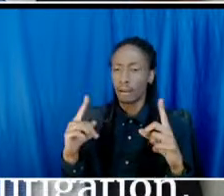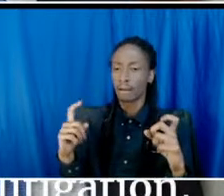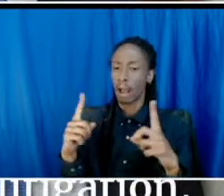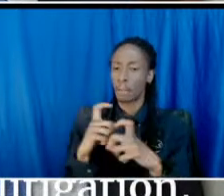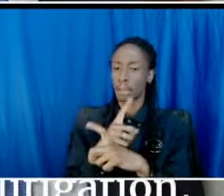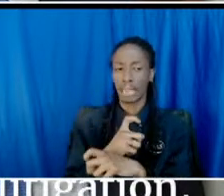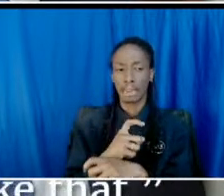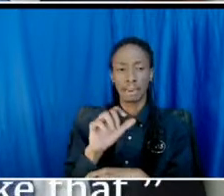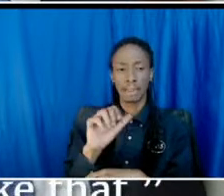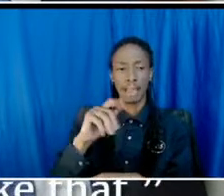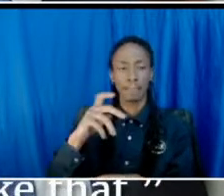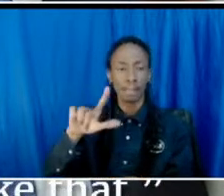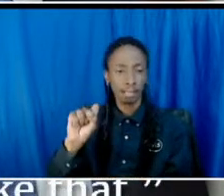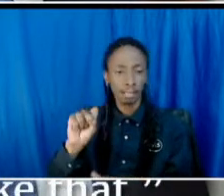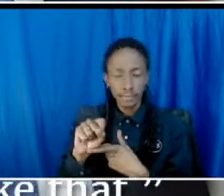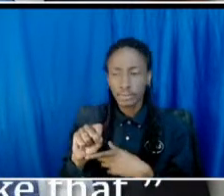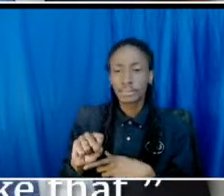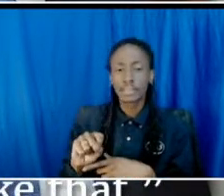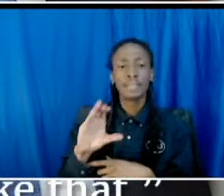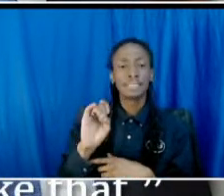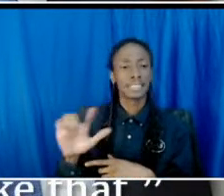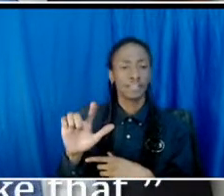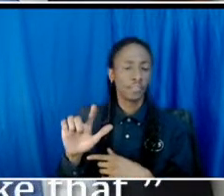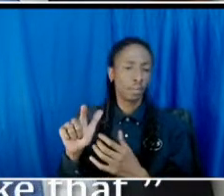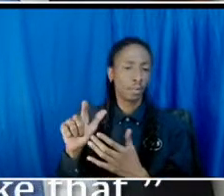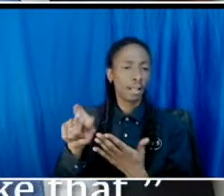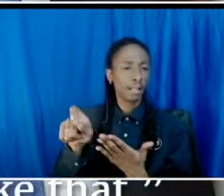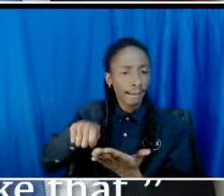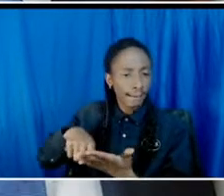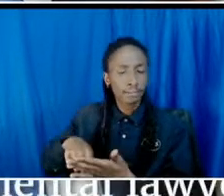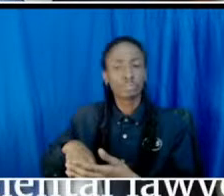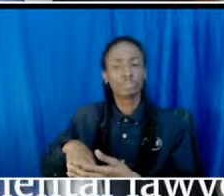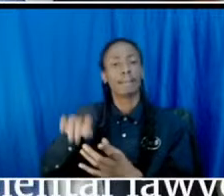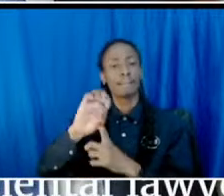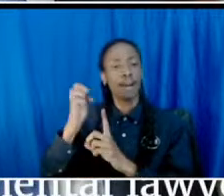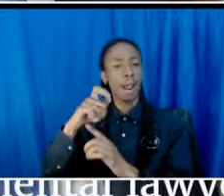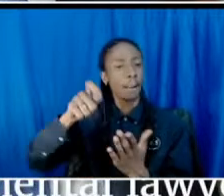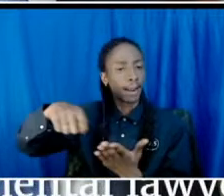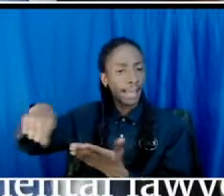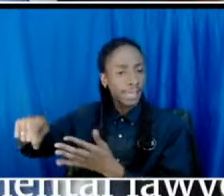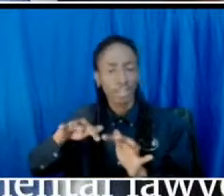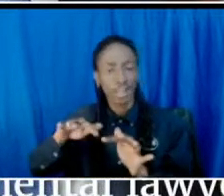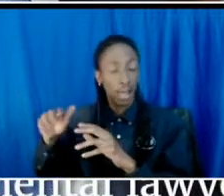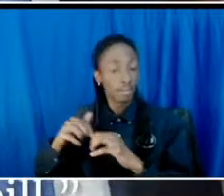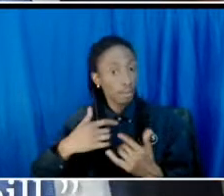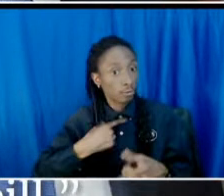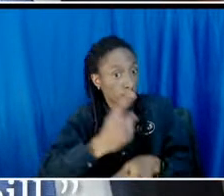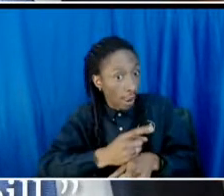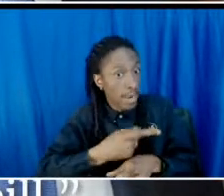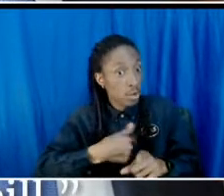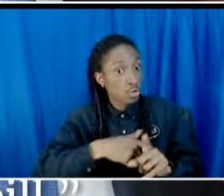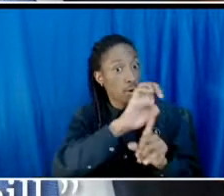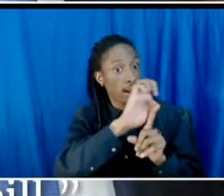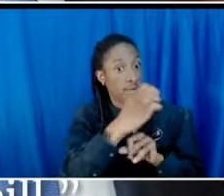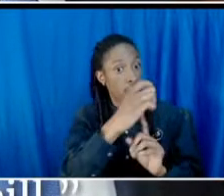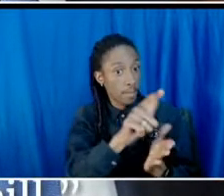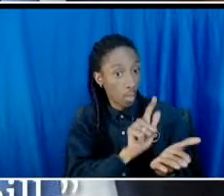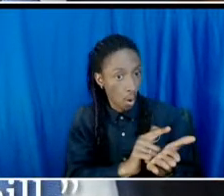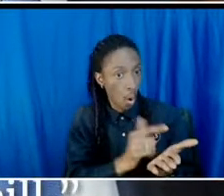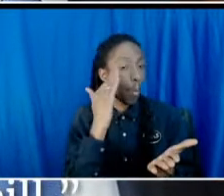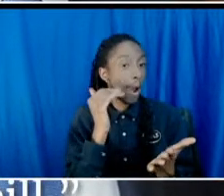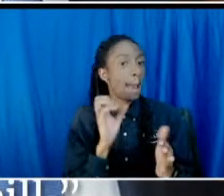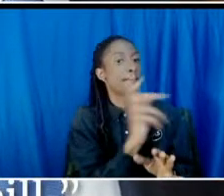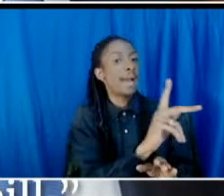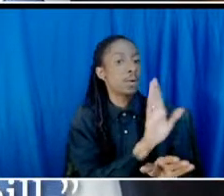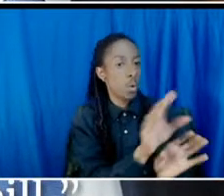appeals and civil litigation, environmental litigation, and things like that. And I said, that's right, you're an environmental lawyer. How about you go back to your office